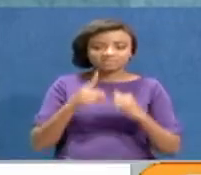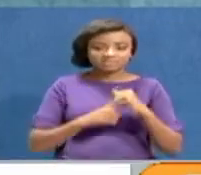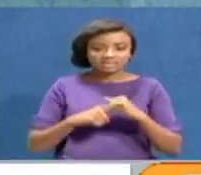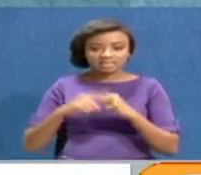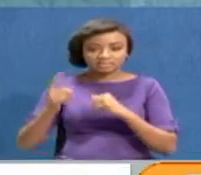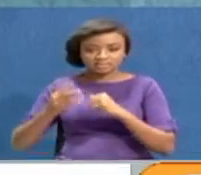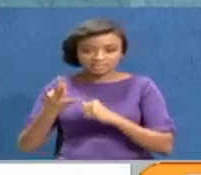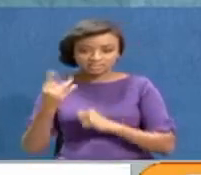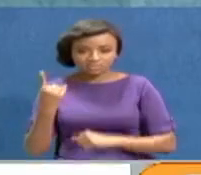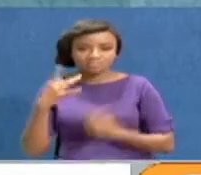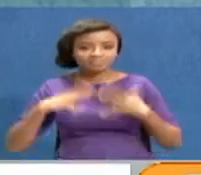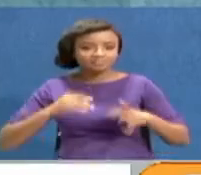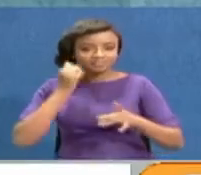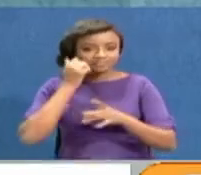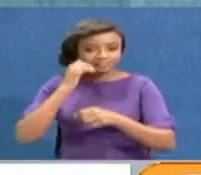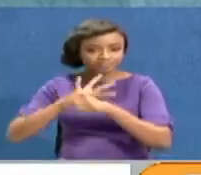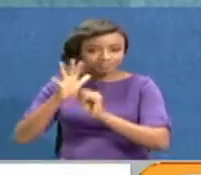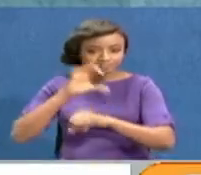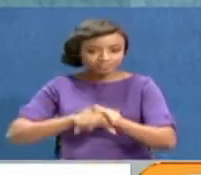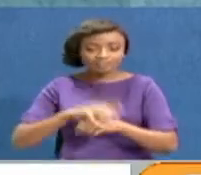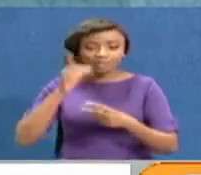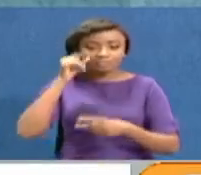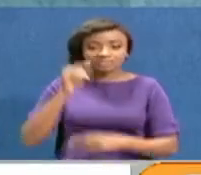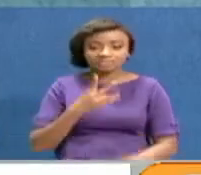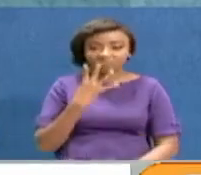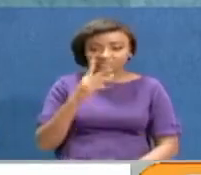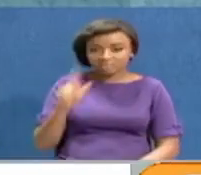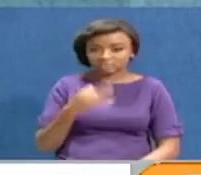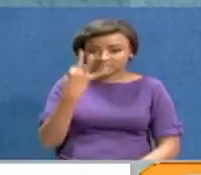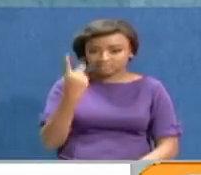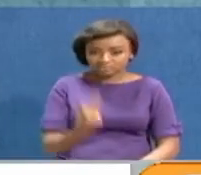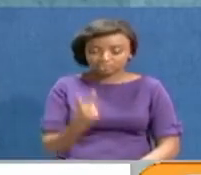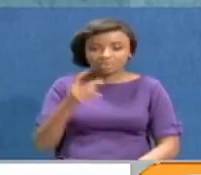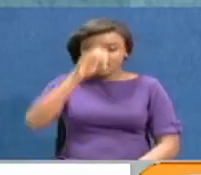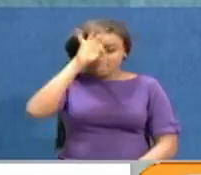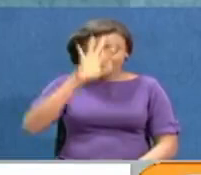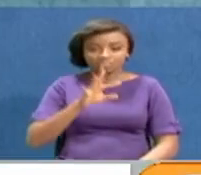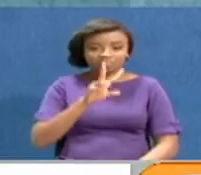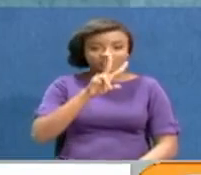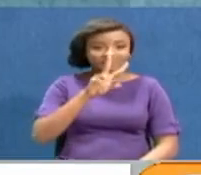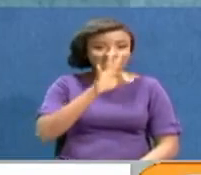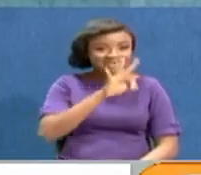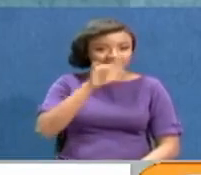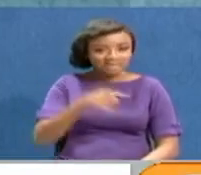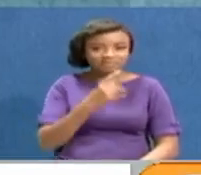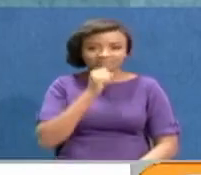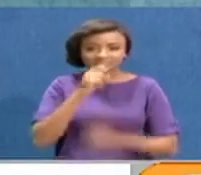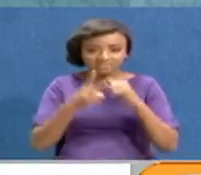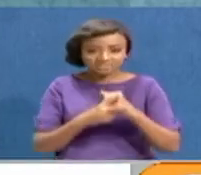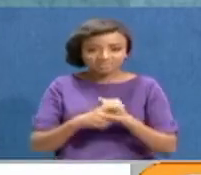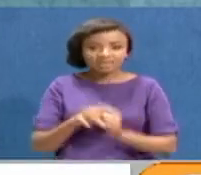24,631 cumulative cases. Mombasa has 4,032, Kiambu 3,057, Nakuru